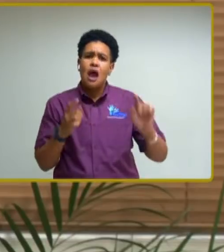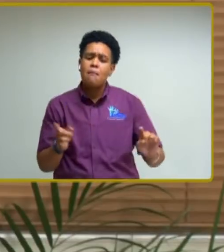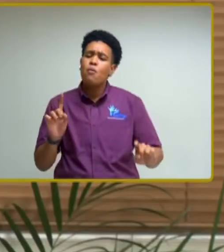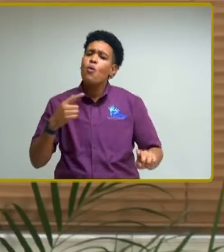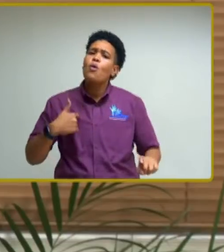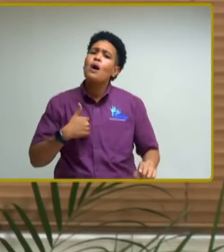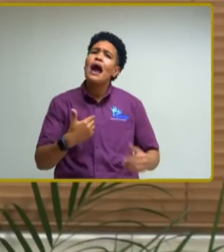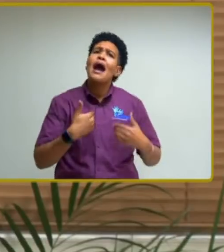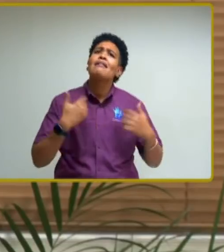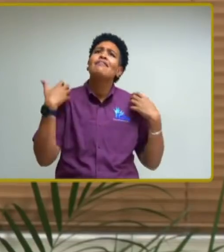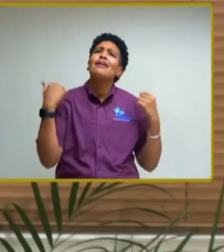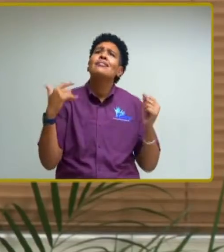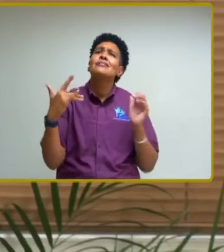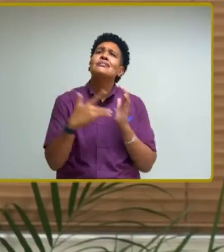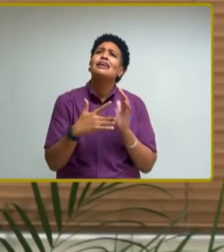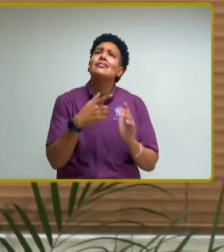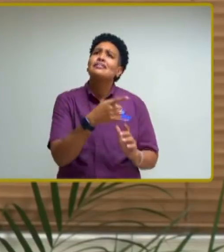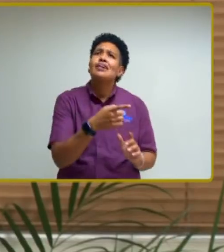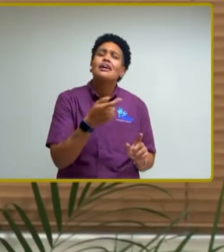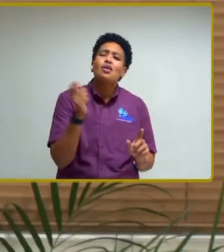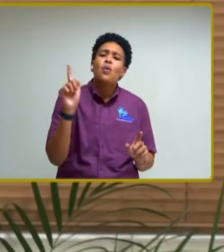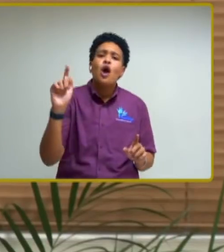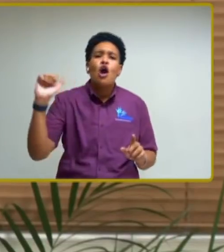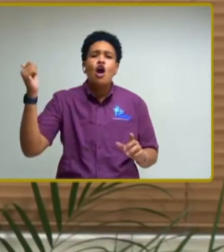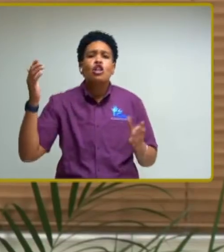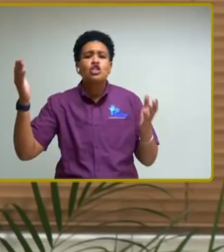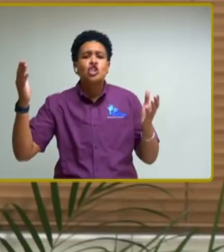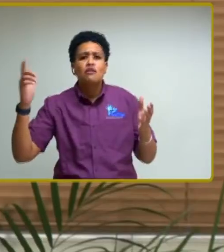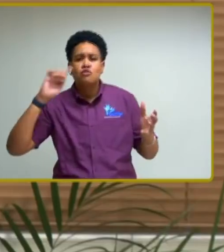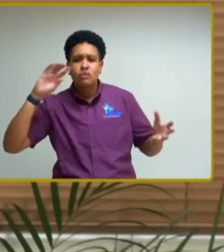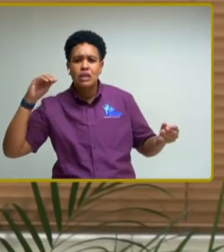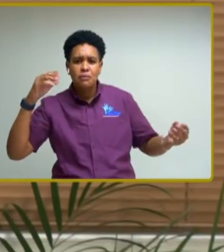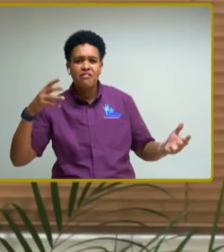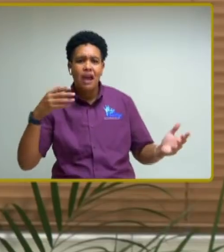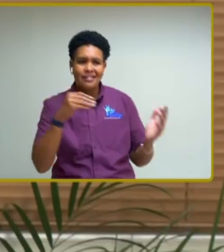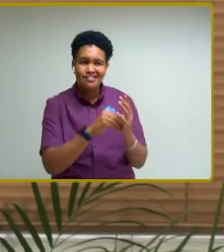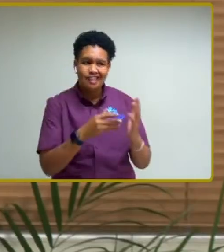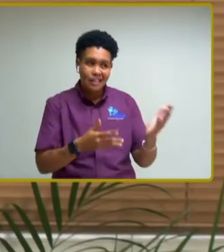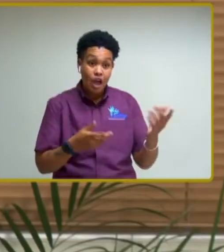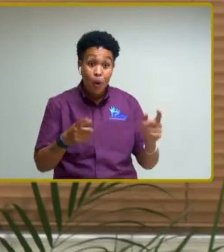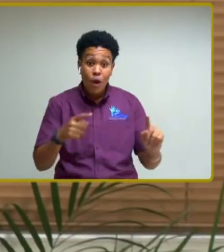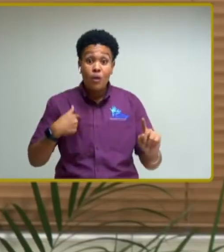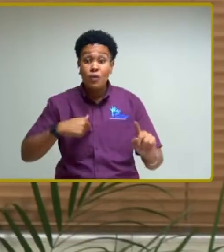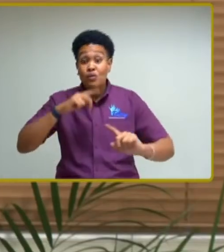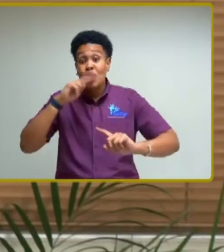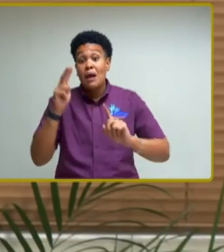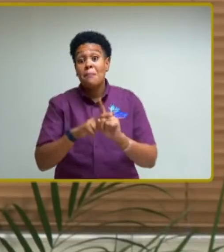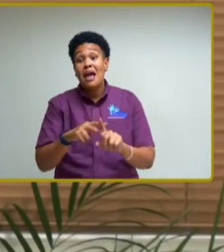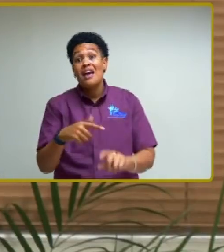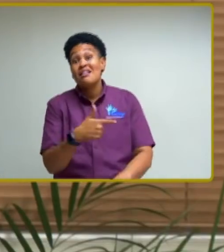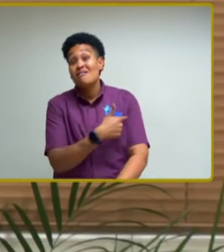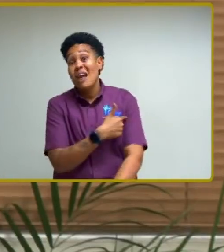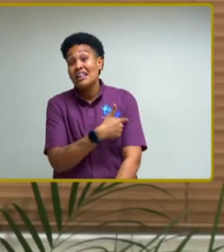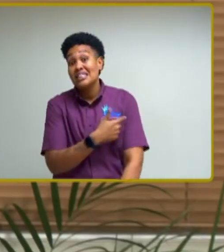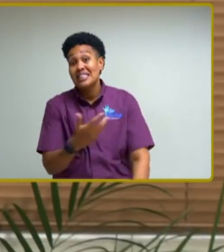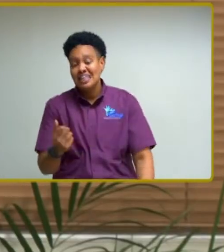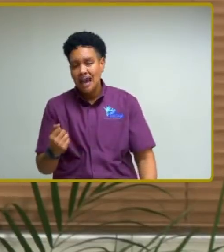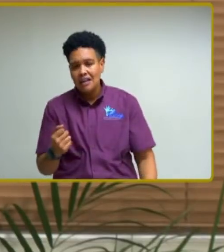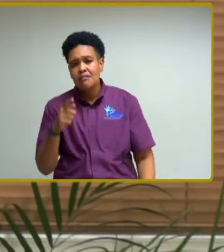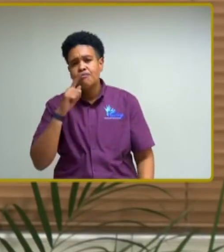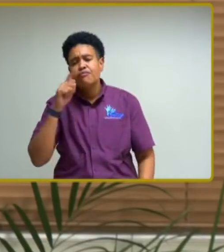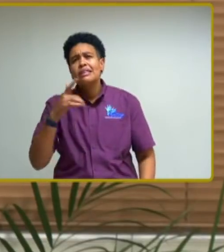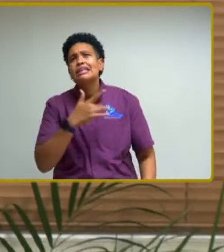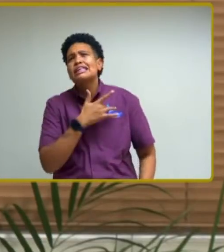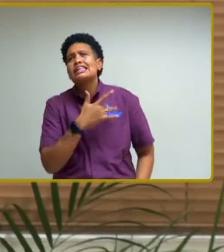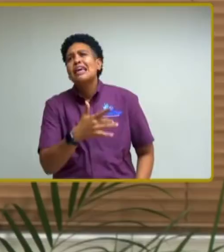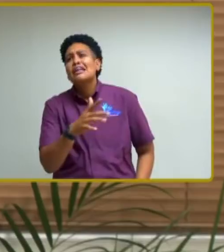Where we have health centers where other services are being provided while we're applying the vaccines, there tends